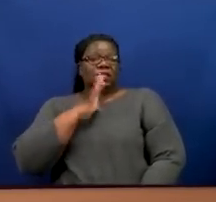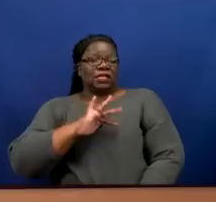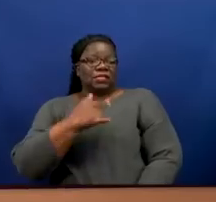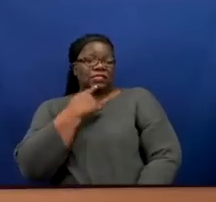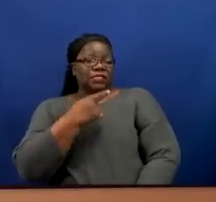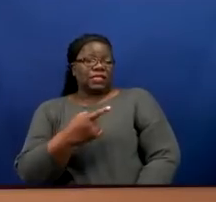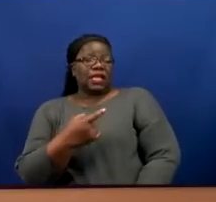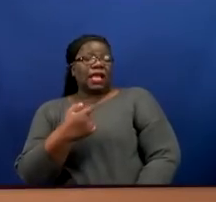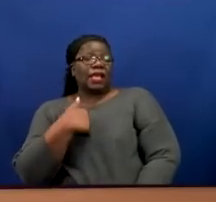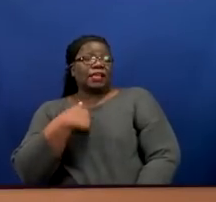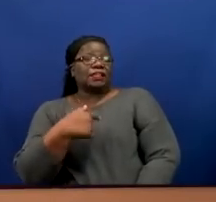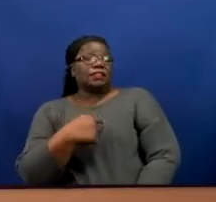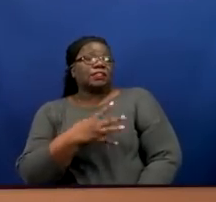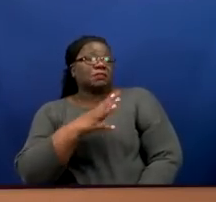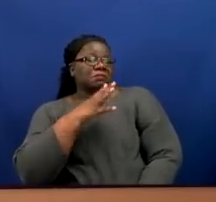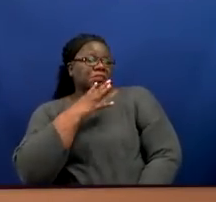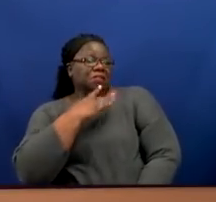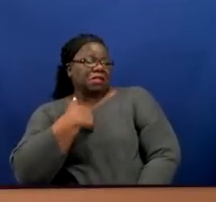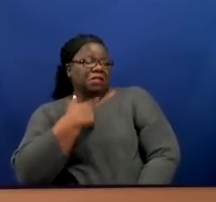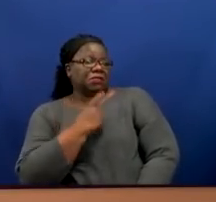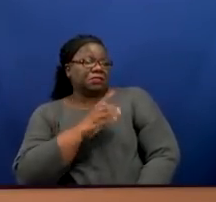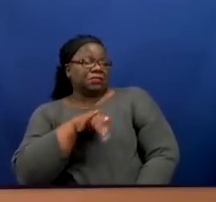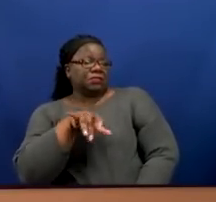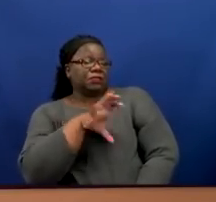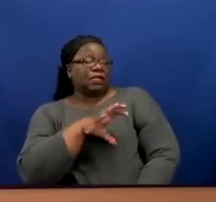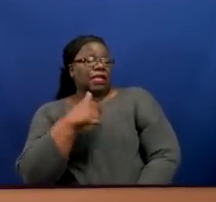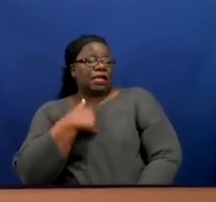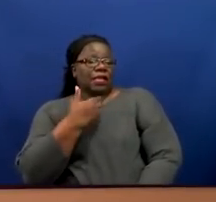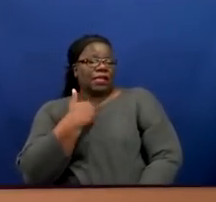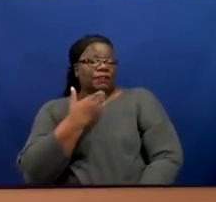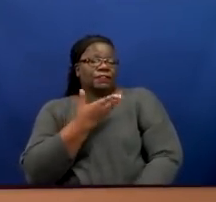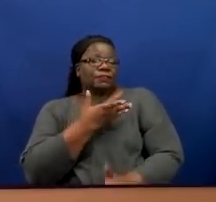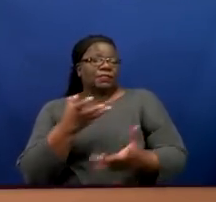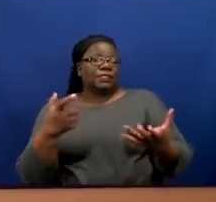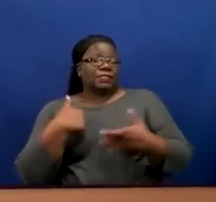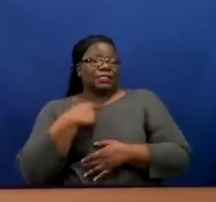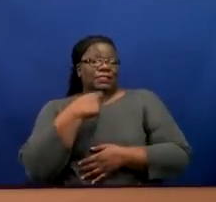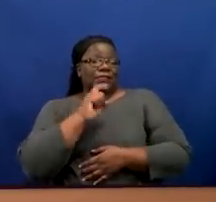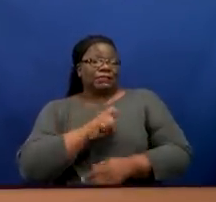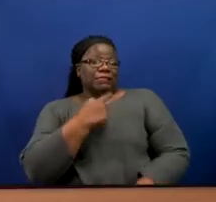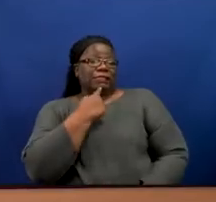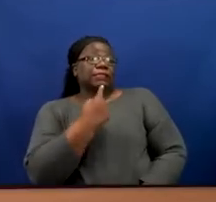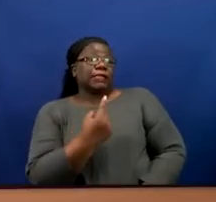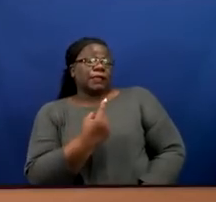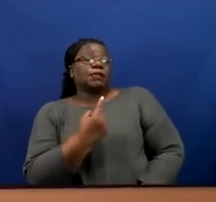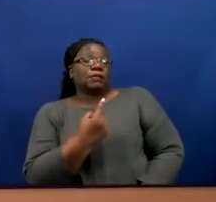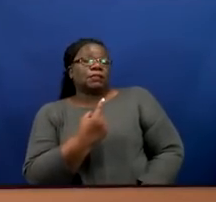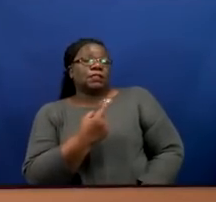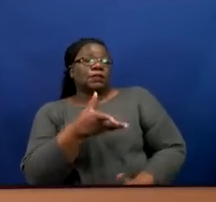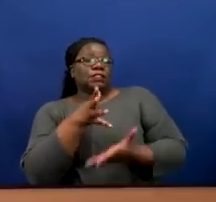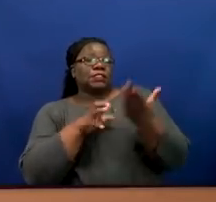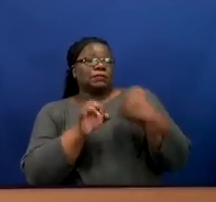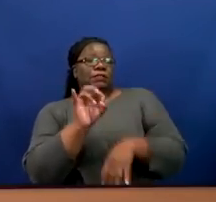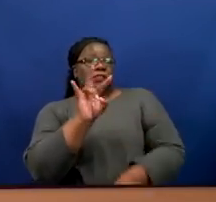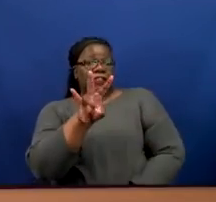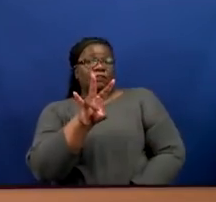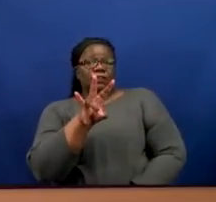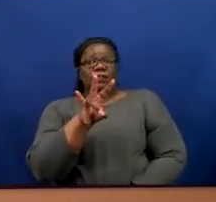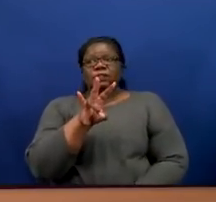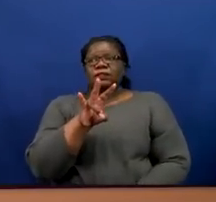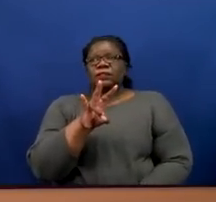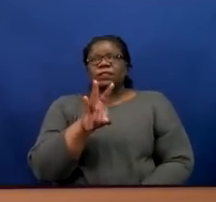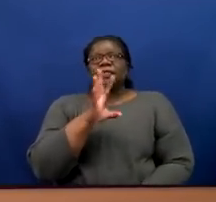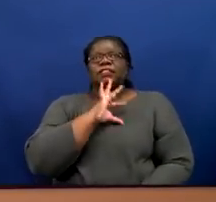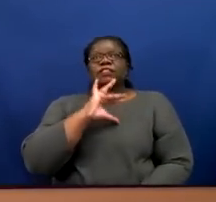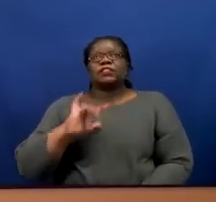got some talking I need to do. God says, I've got some things I need to say. And so when you get to chapter 7, it is